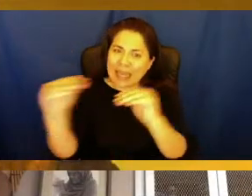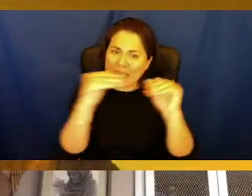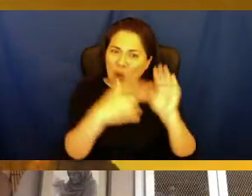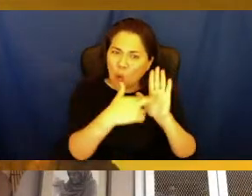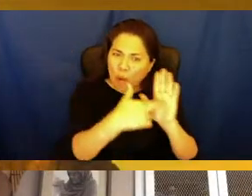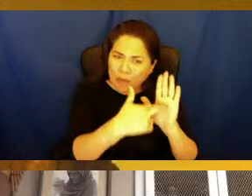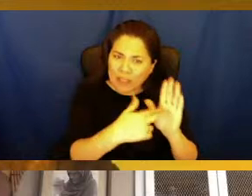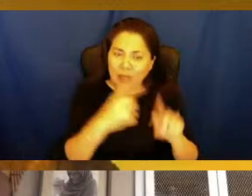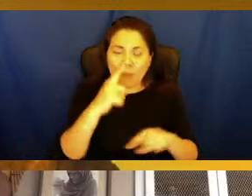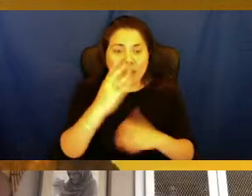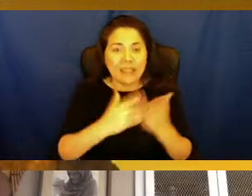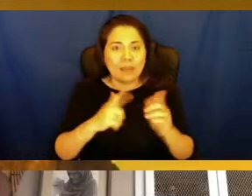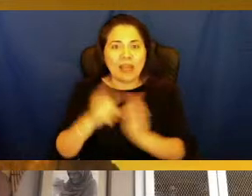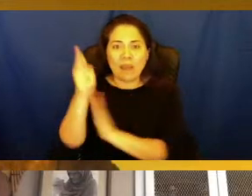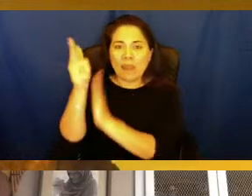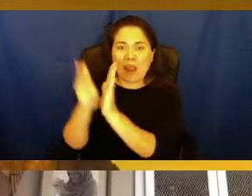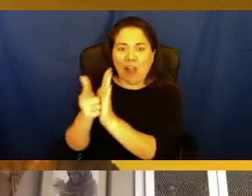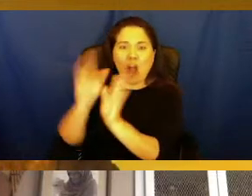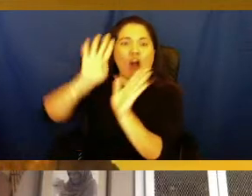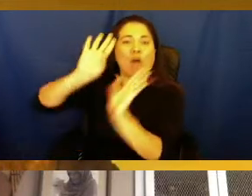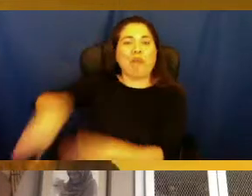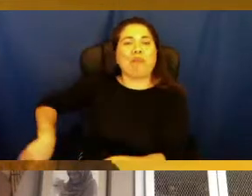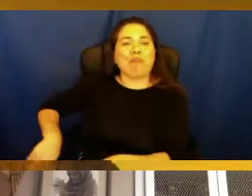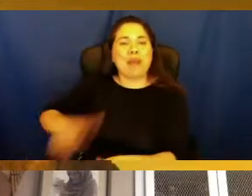them to follow the law.